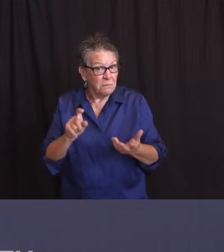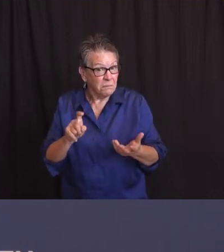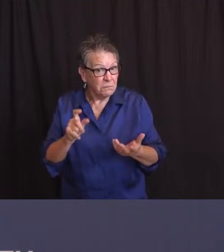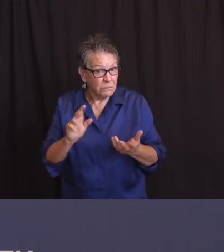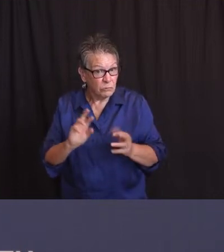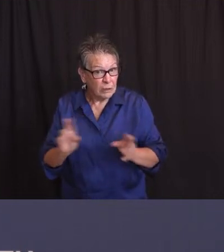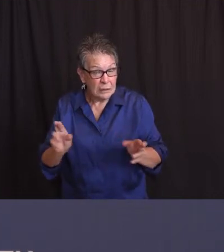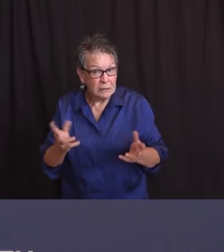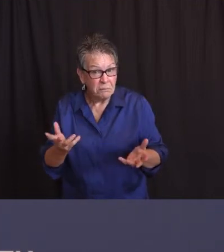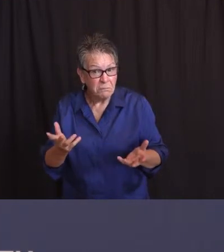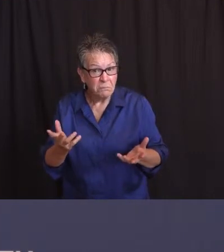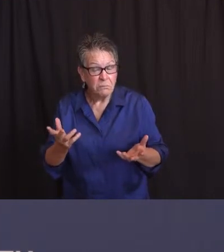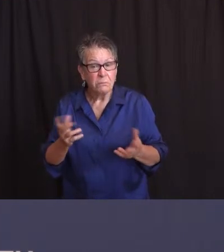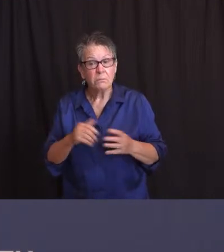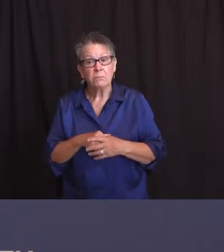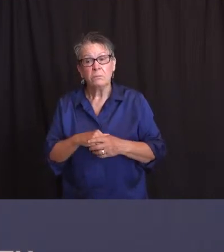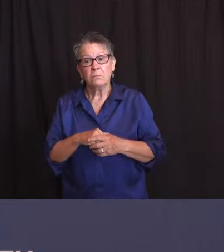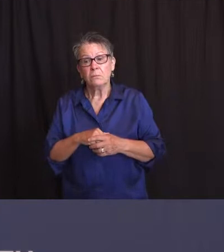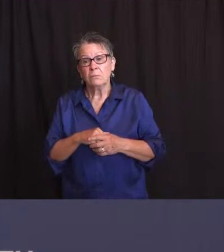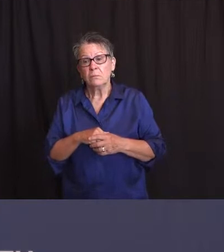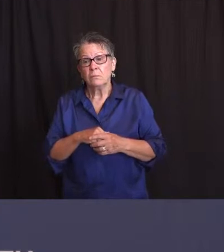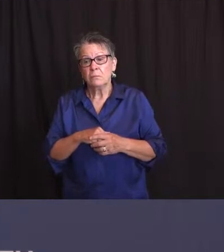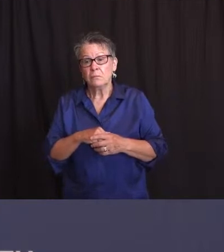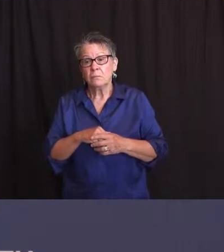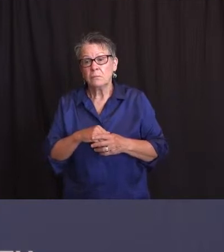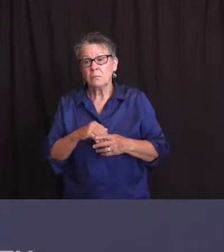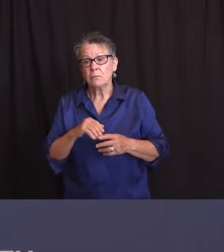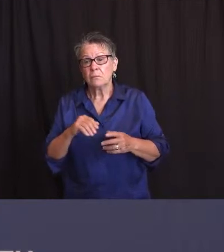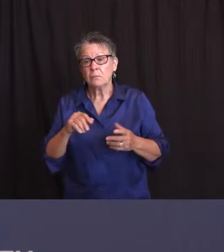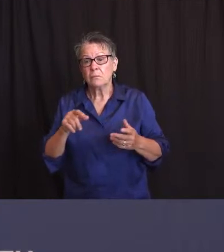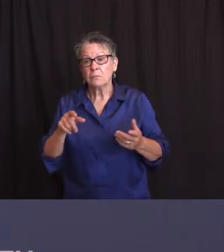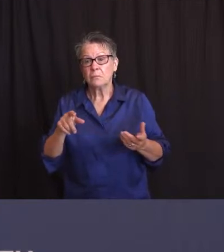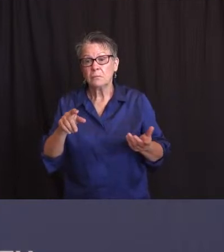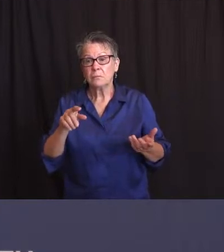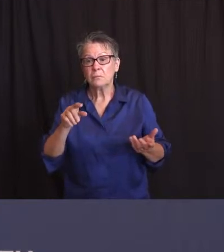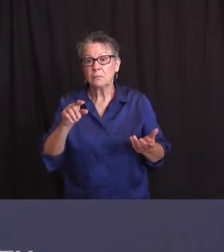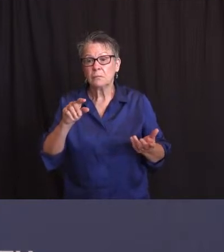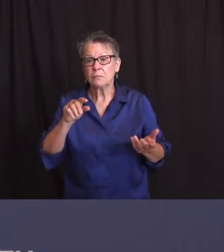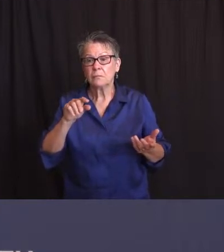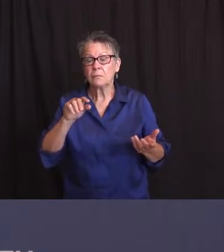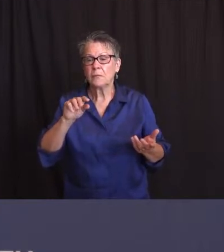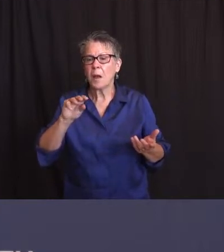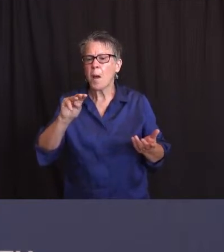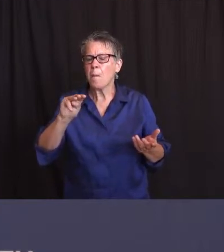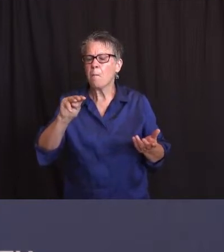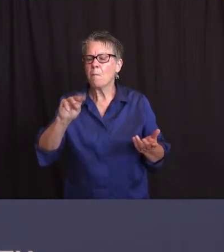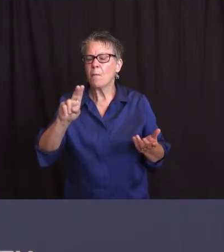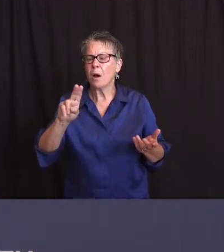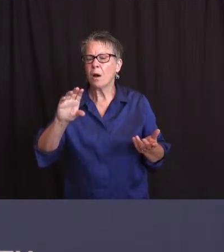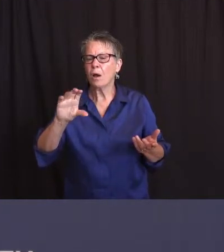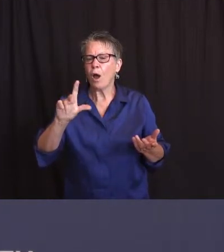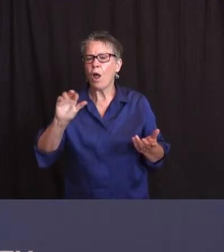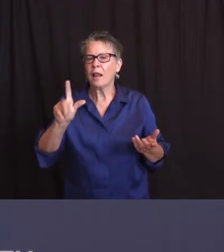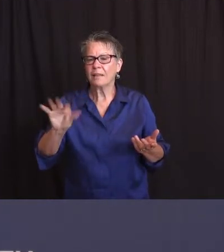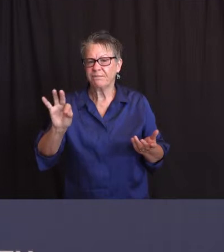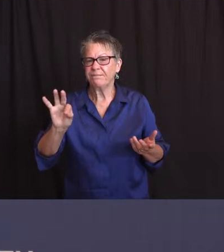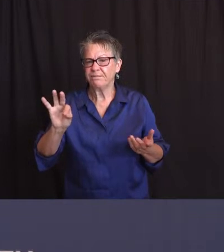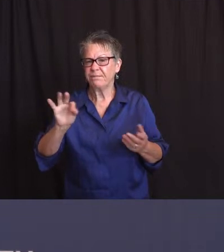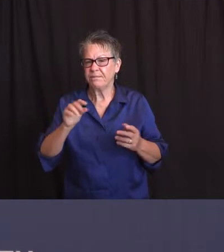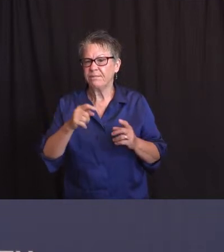to every Virginian by the end of 2025. Are you prepared to make the same promise?